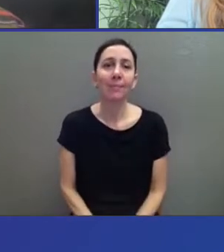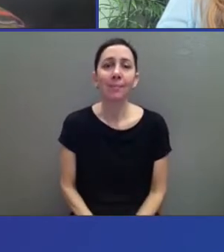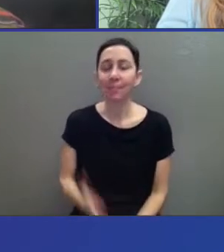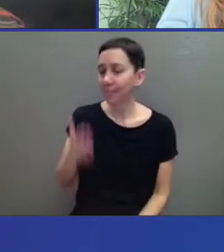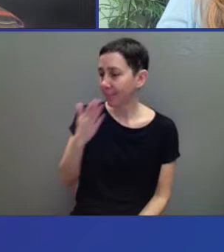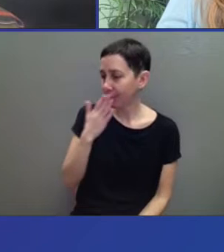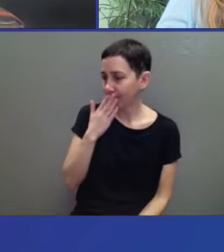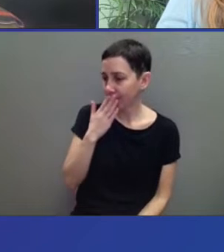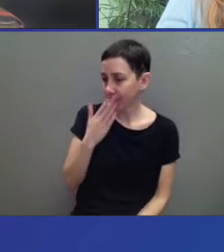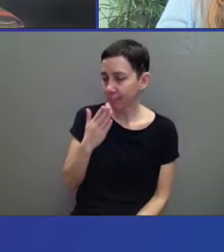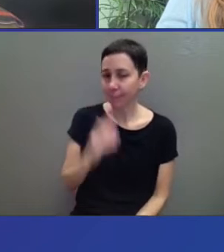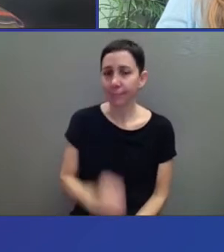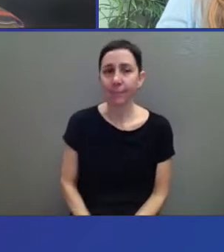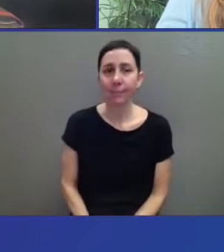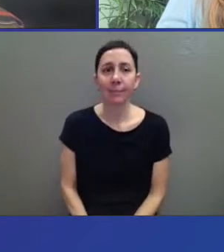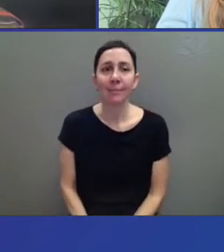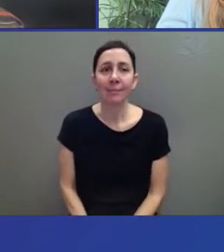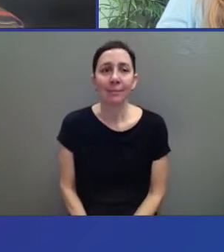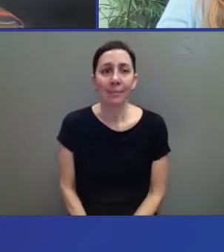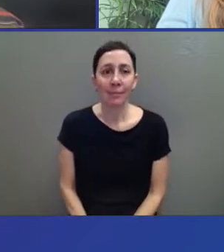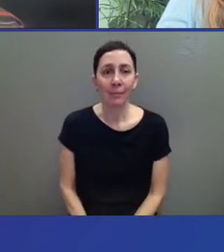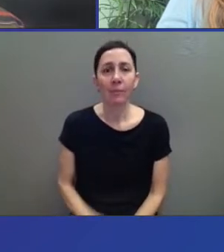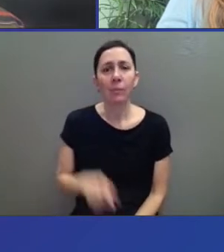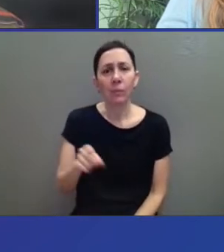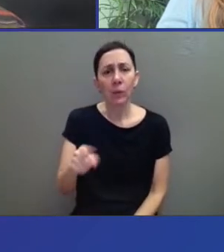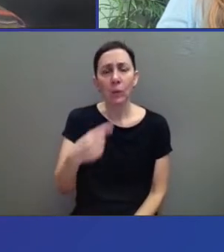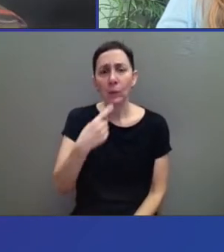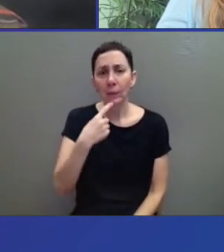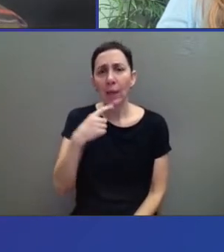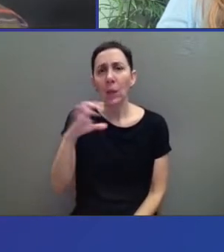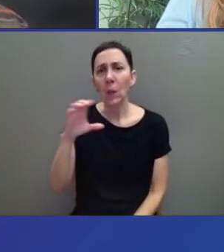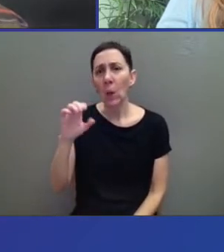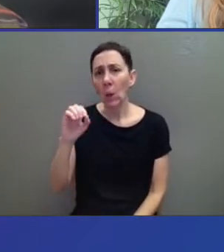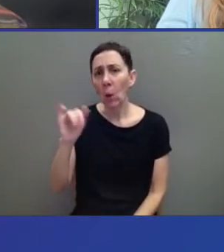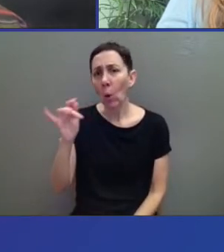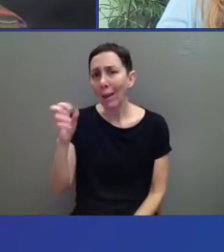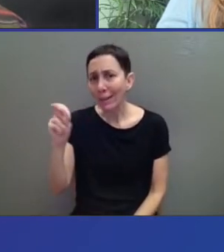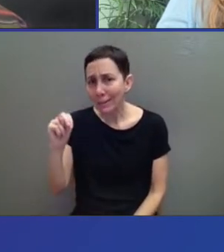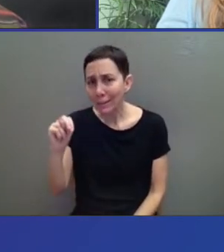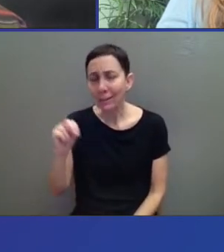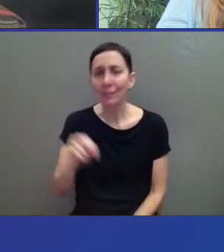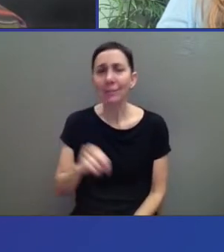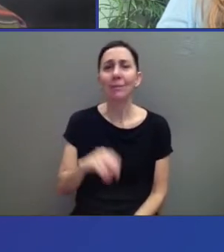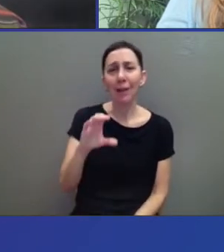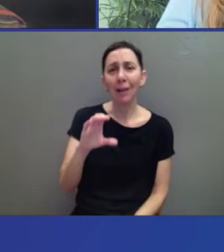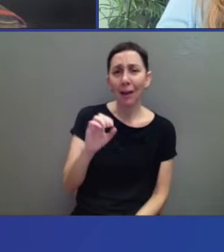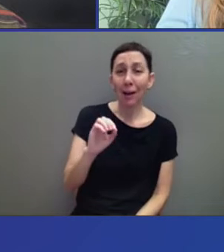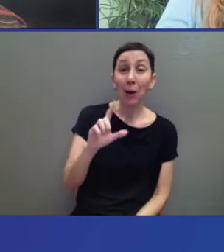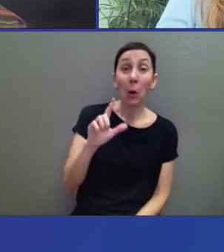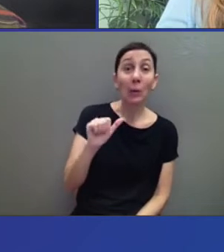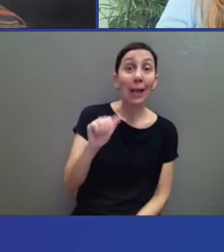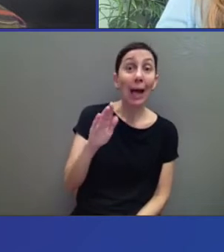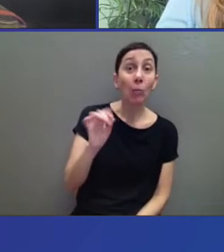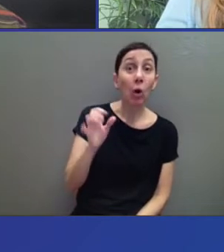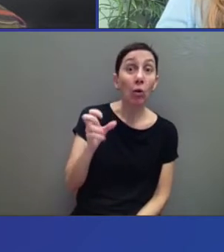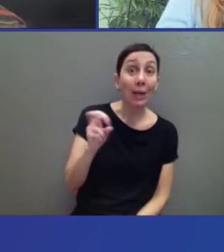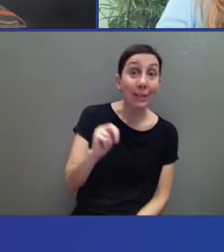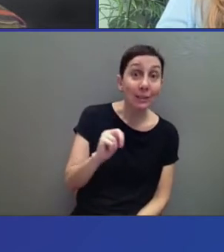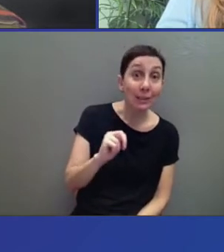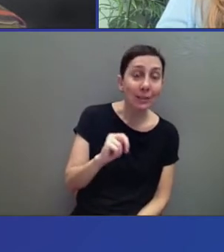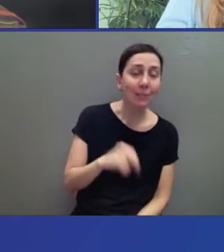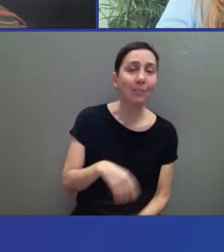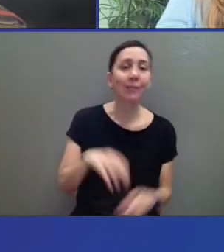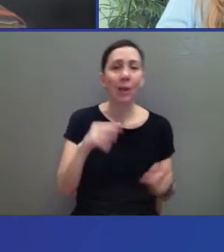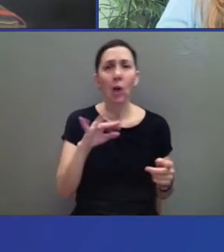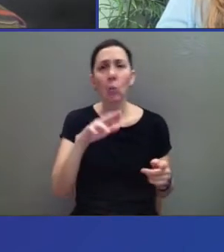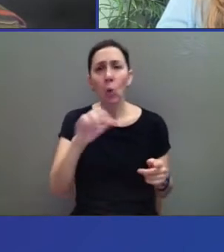you. So you mentioned coalition, you mentioned collaboration. Moira, you mentioned the entities and the